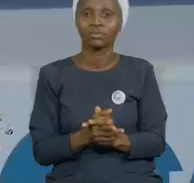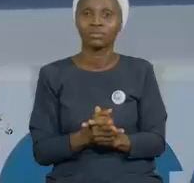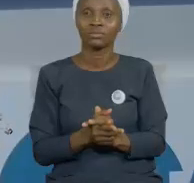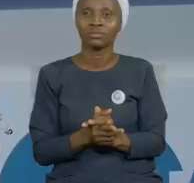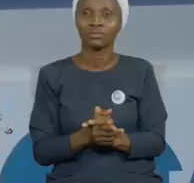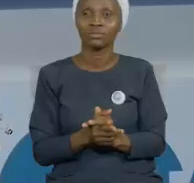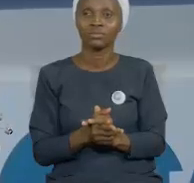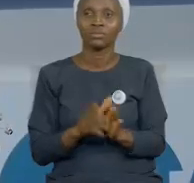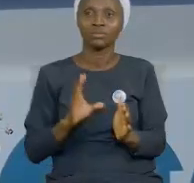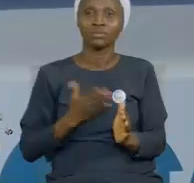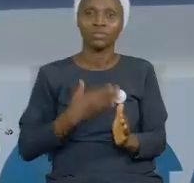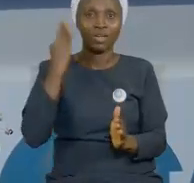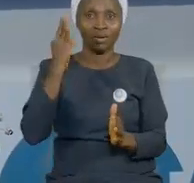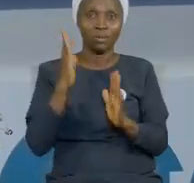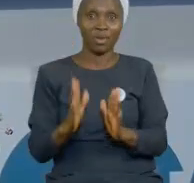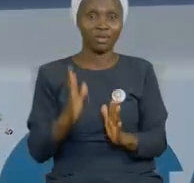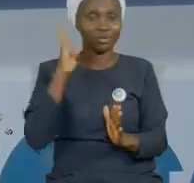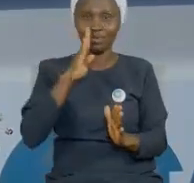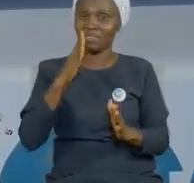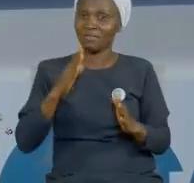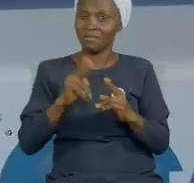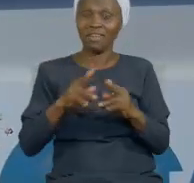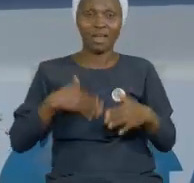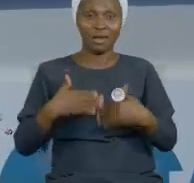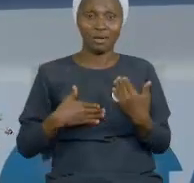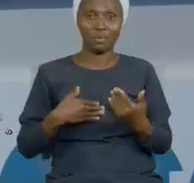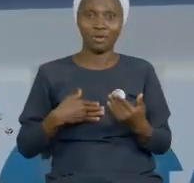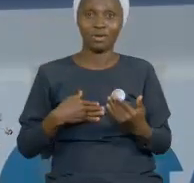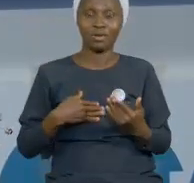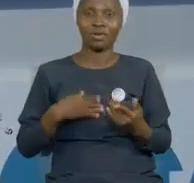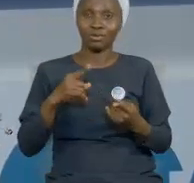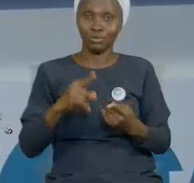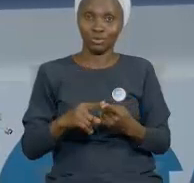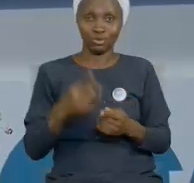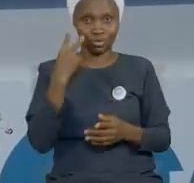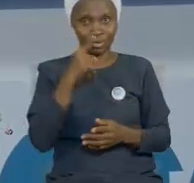pastor be very happy to have you in this special banquet.